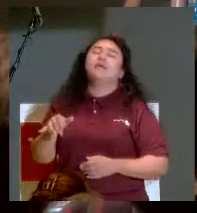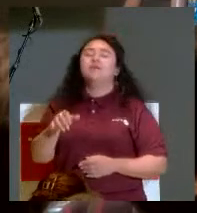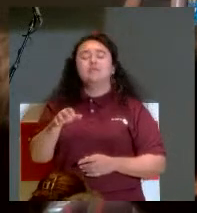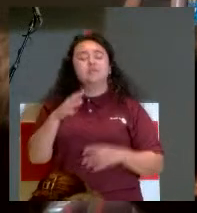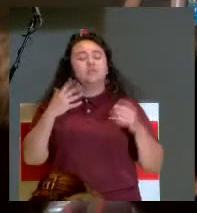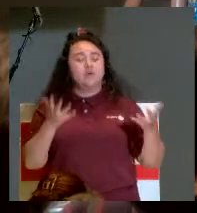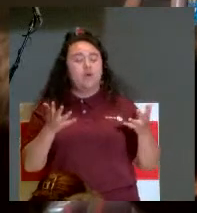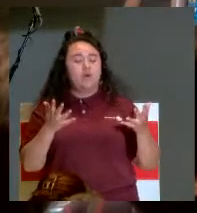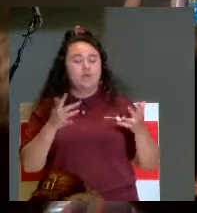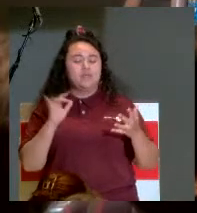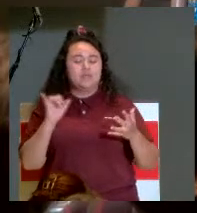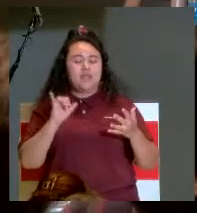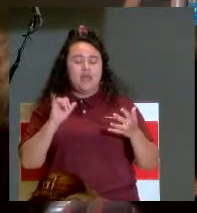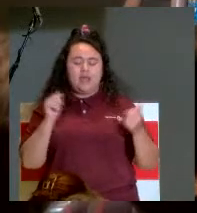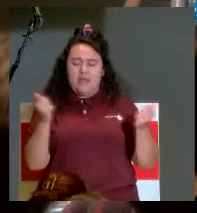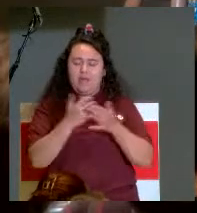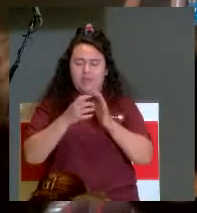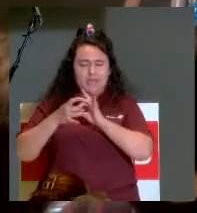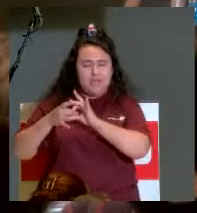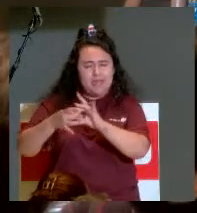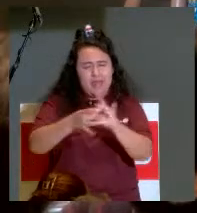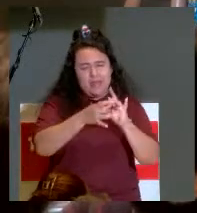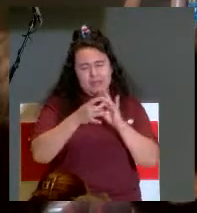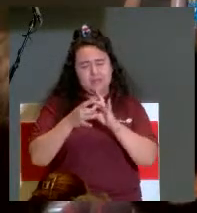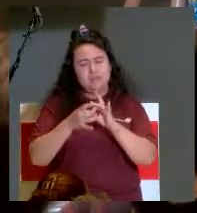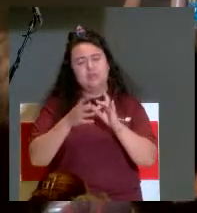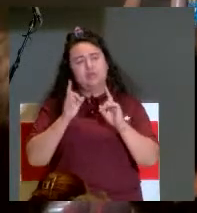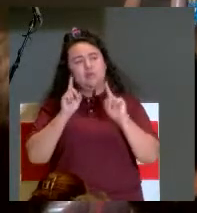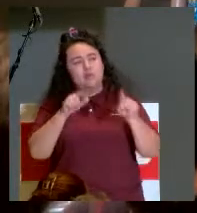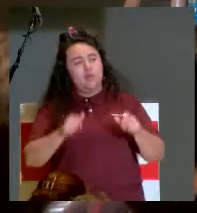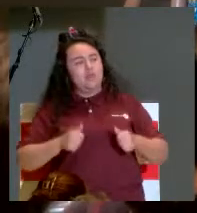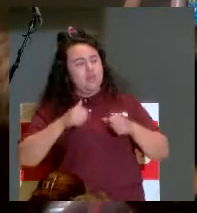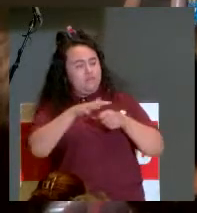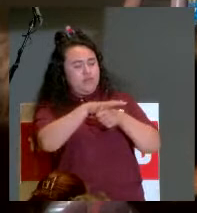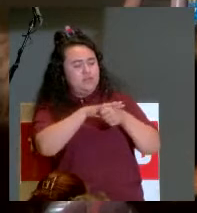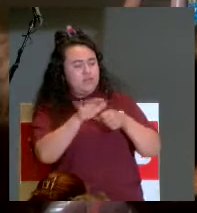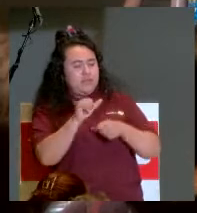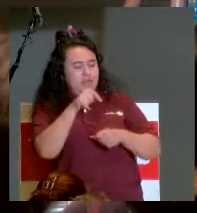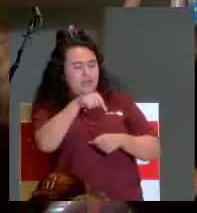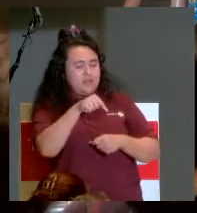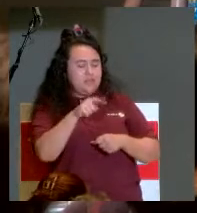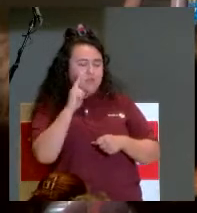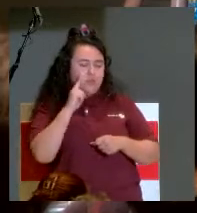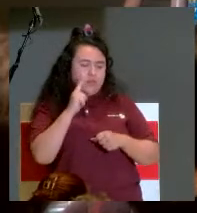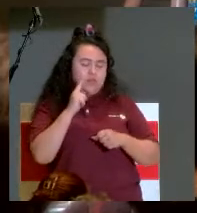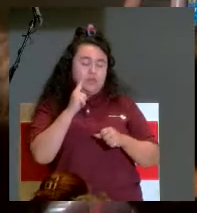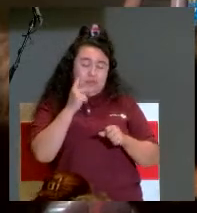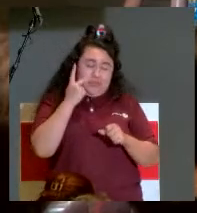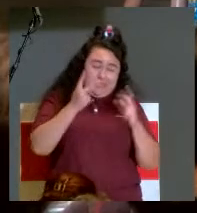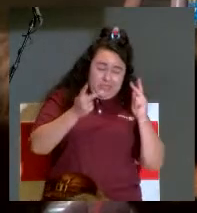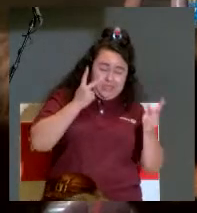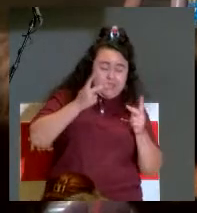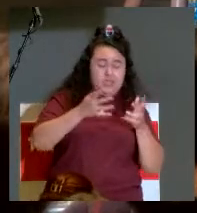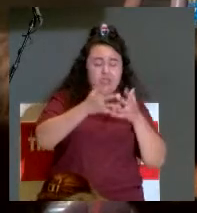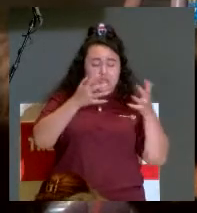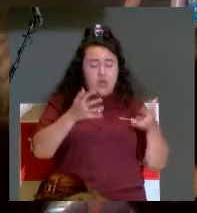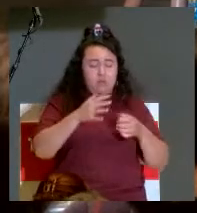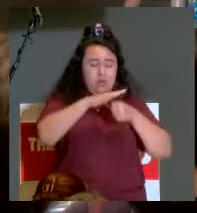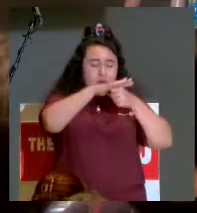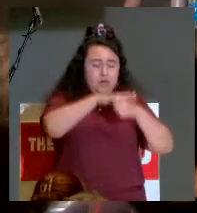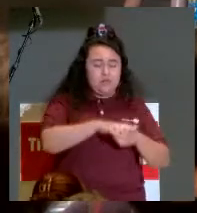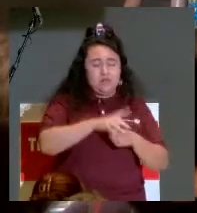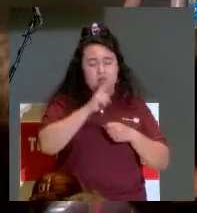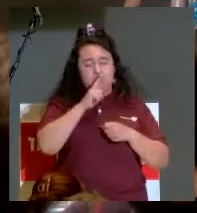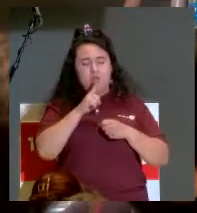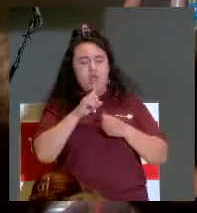know, it's you know, you can go, you know, living in a society like this with so much oppression and so much sneaky hegemony that you can